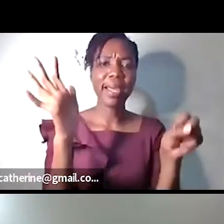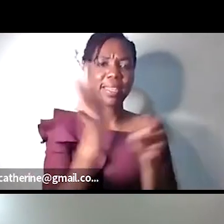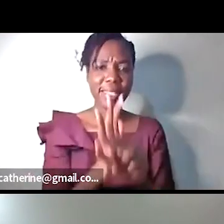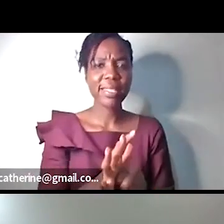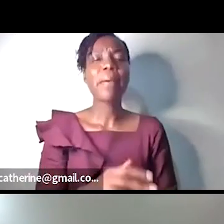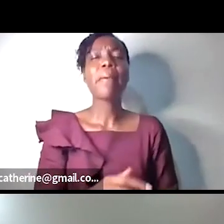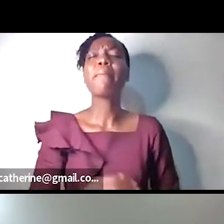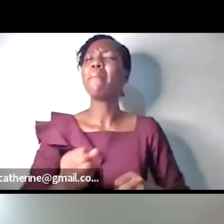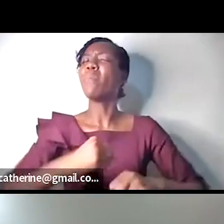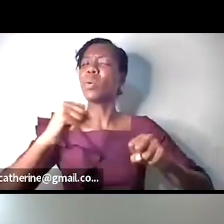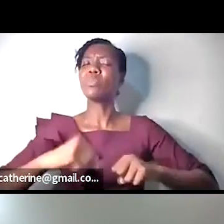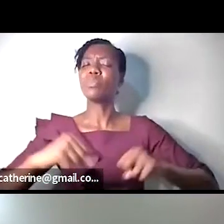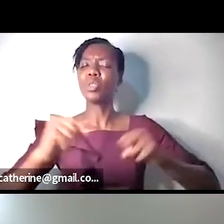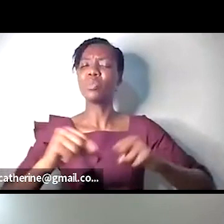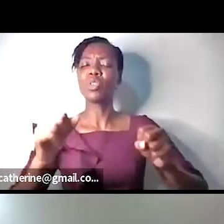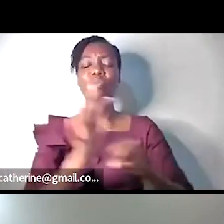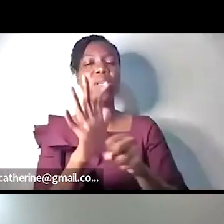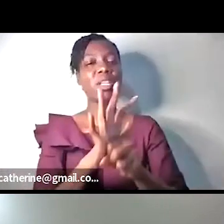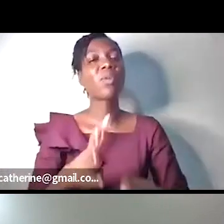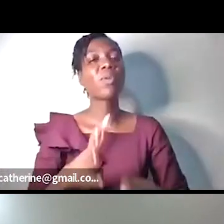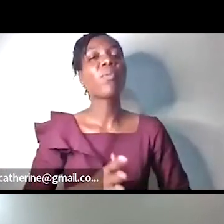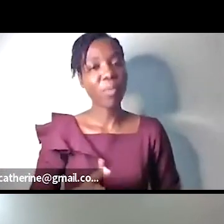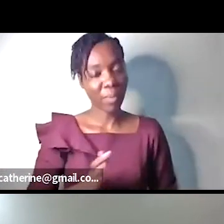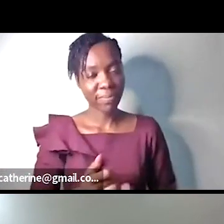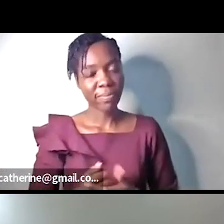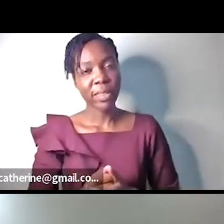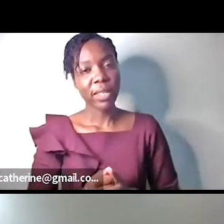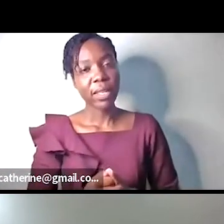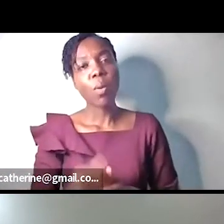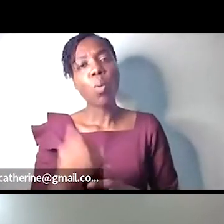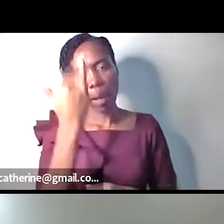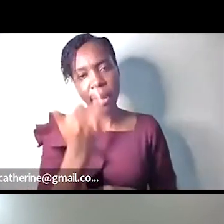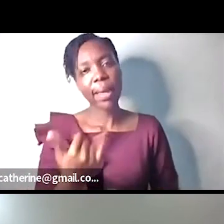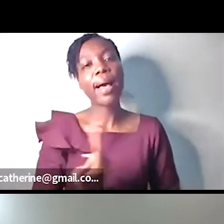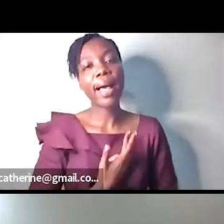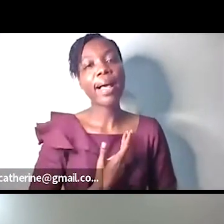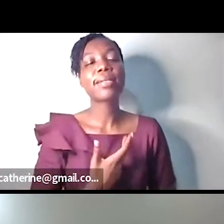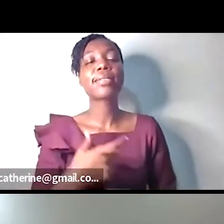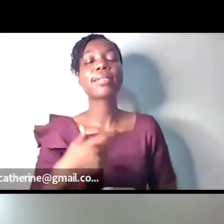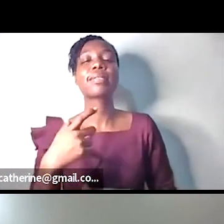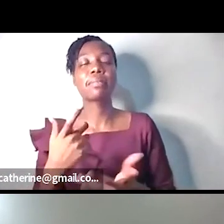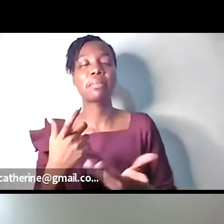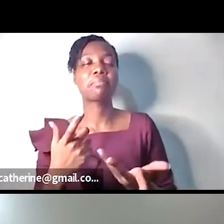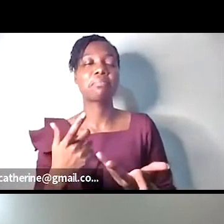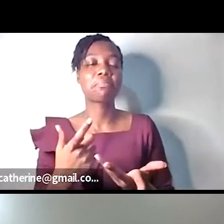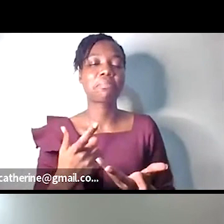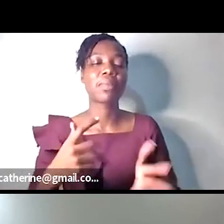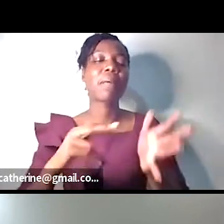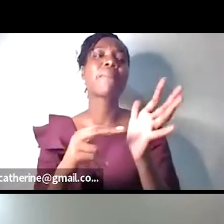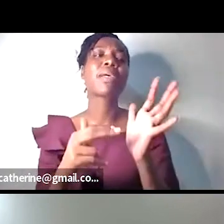managerial positions, but are not many. That means we need also that policies